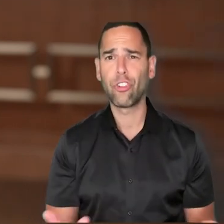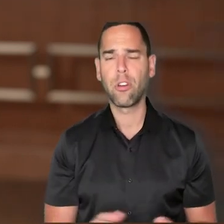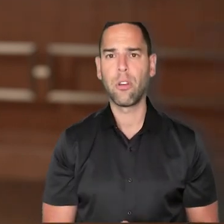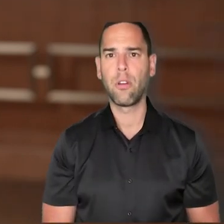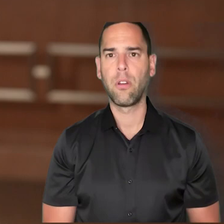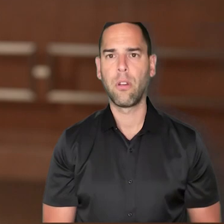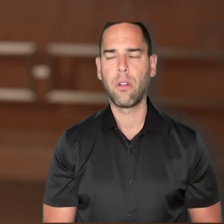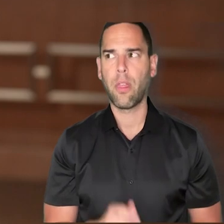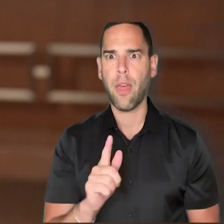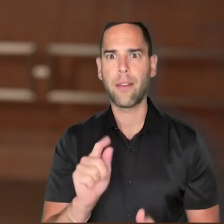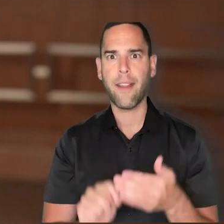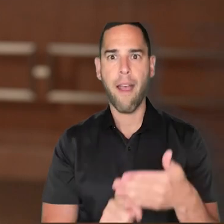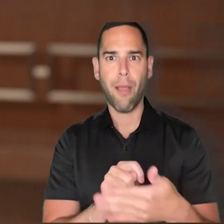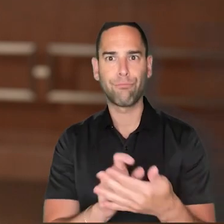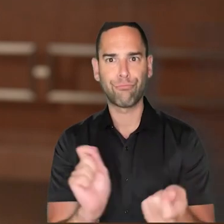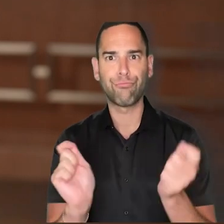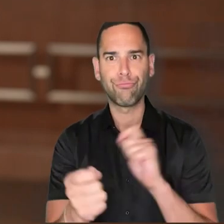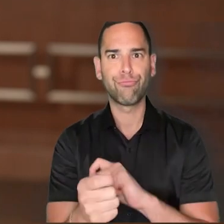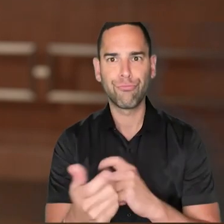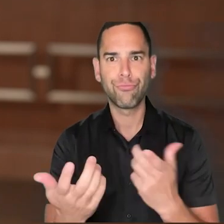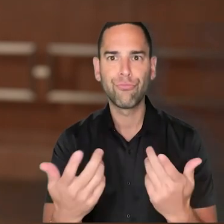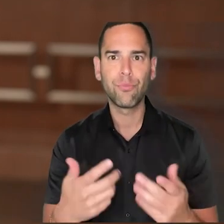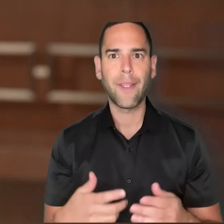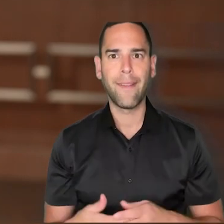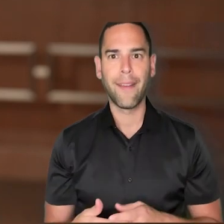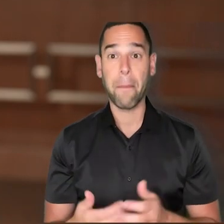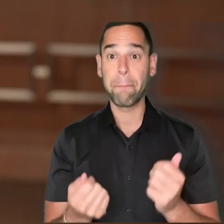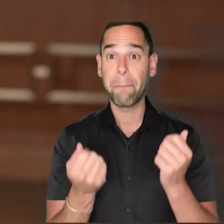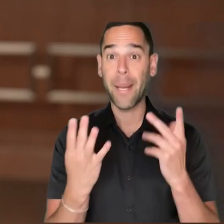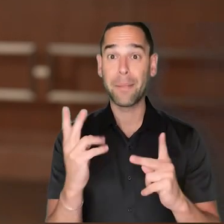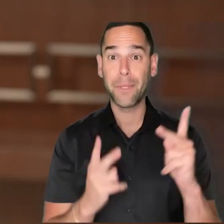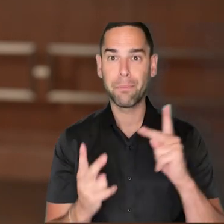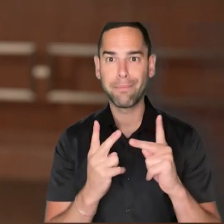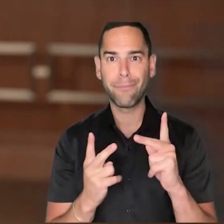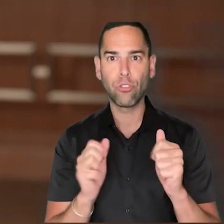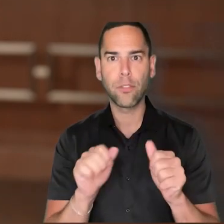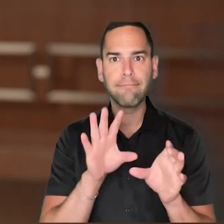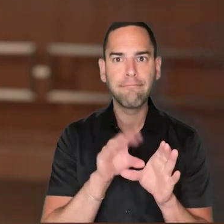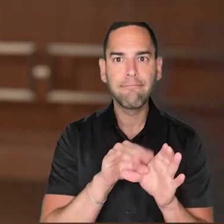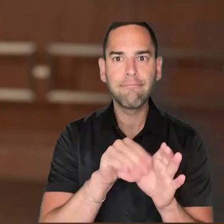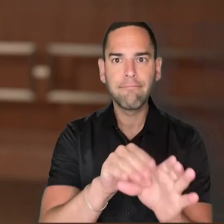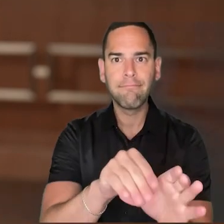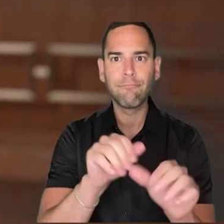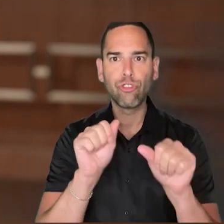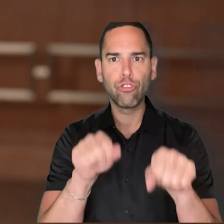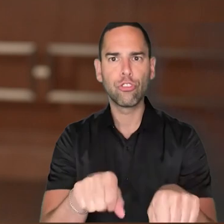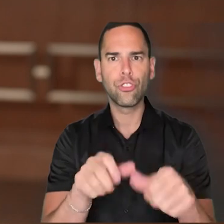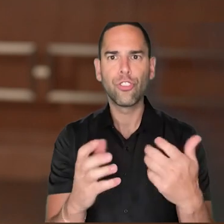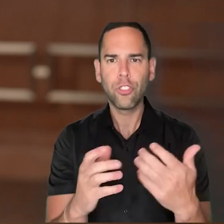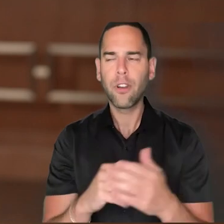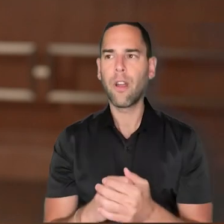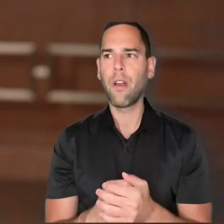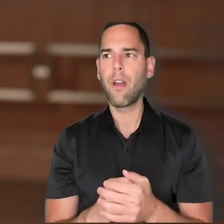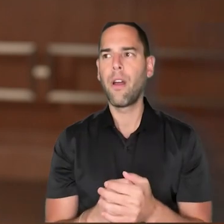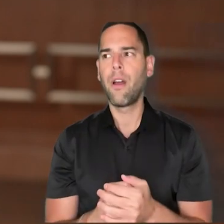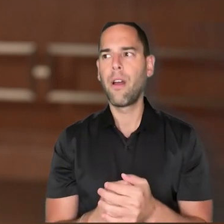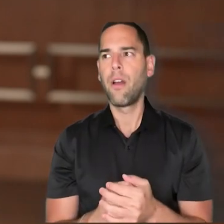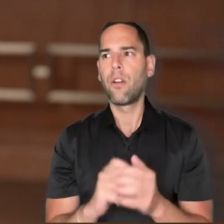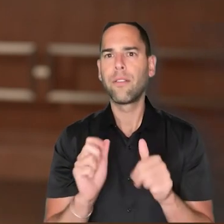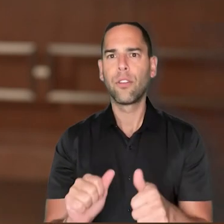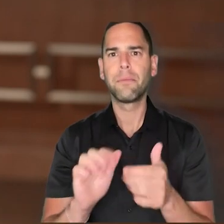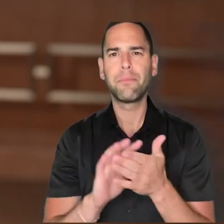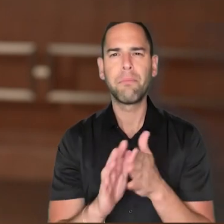So you really saw a lot of things that were going on that were allowing people to begin to